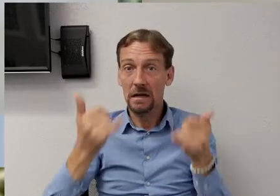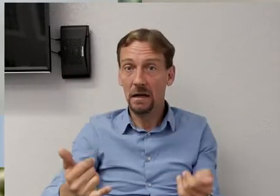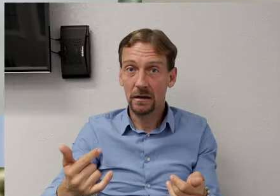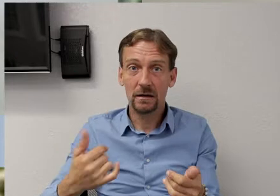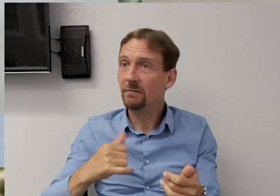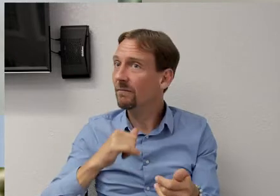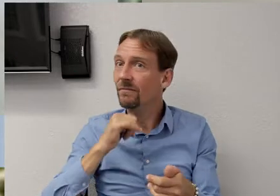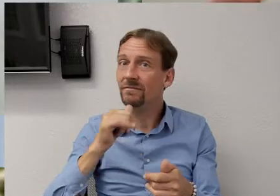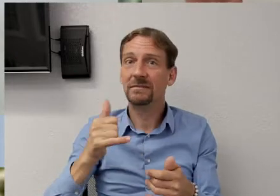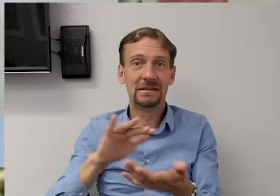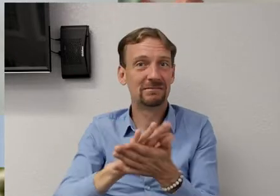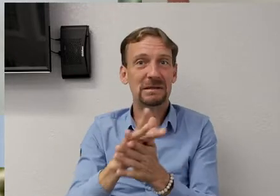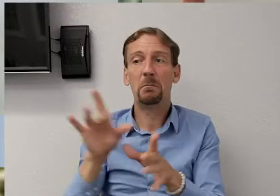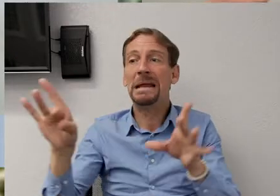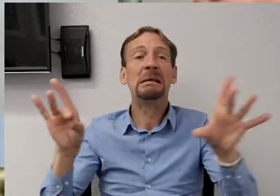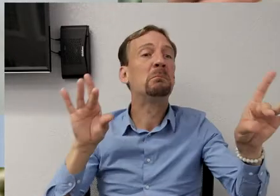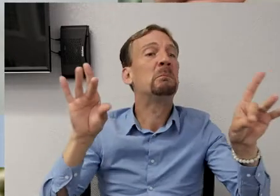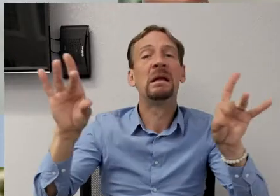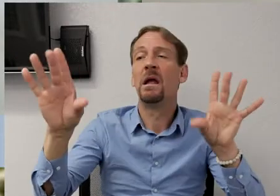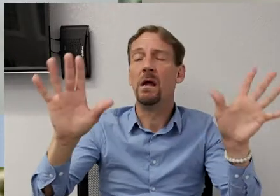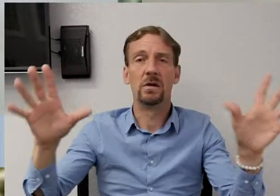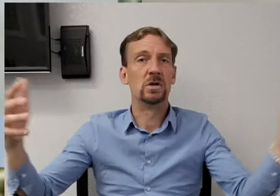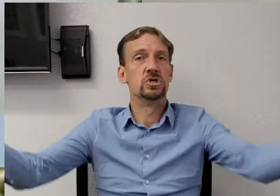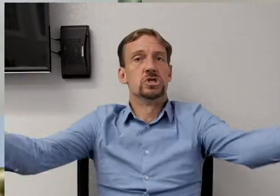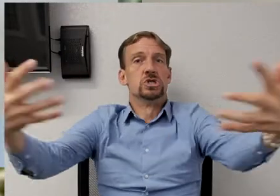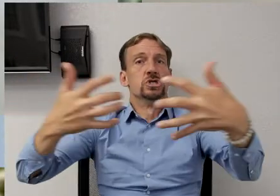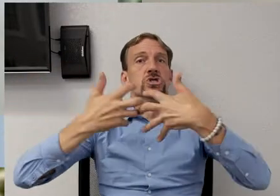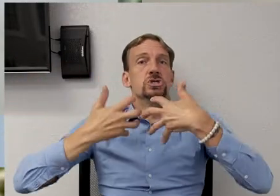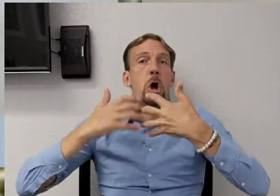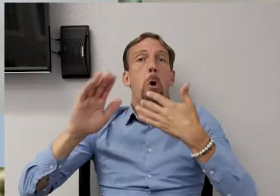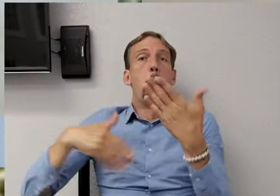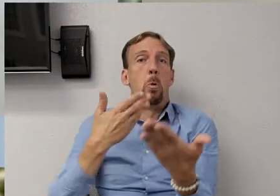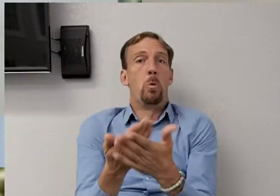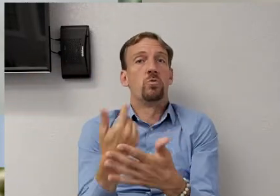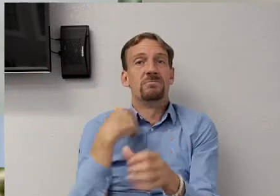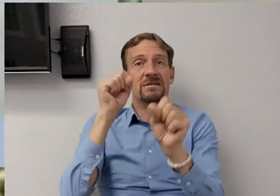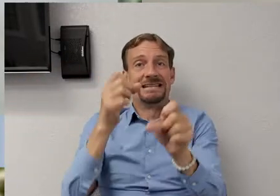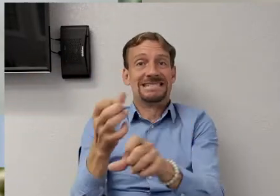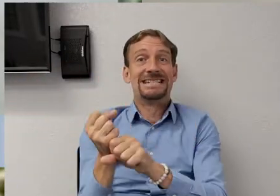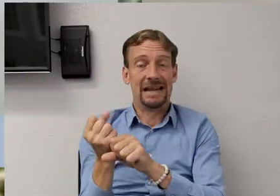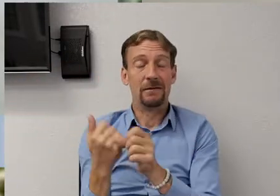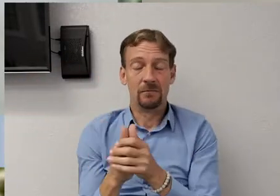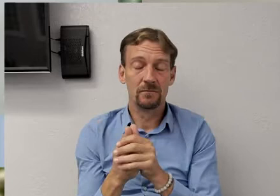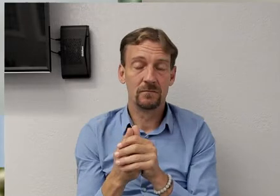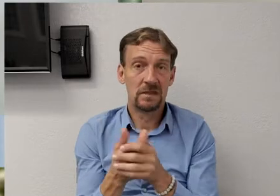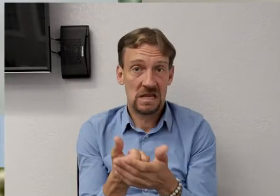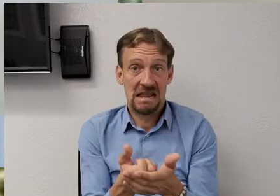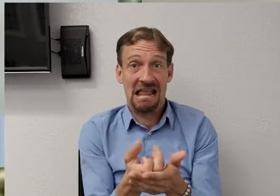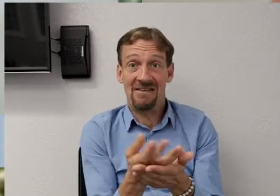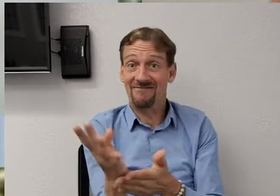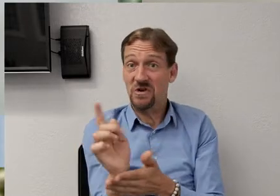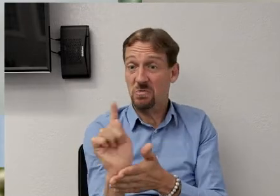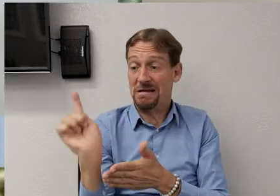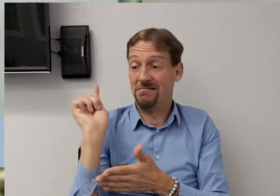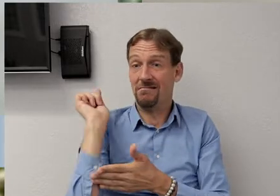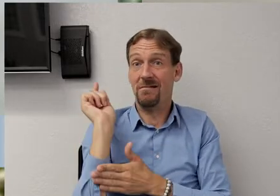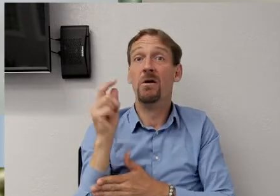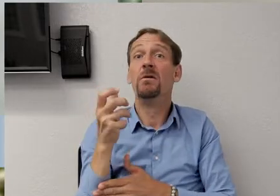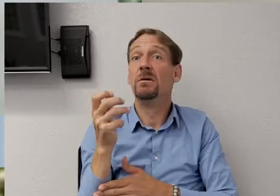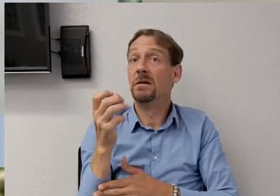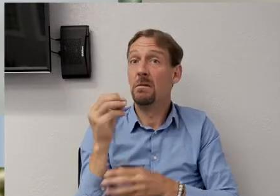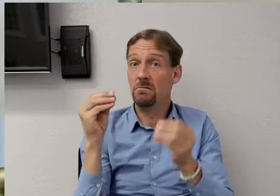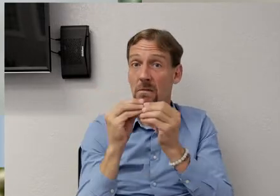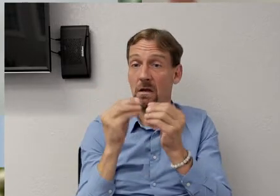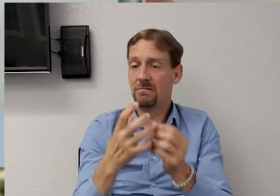we're not being picky. You know, we're taking all N95 masks we can get. So a few weeks ago, with masks more